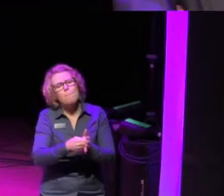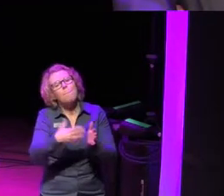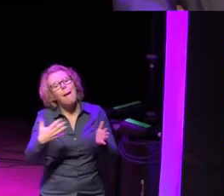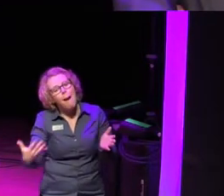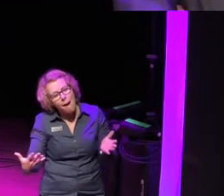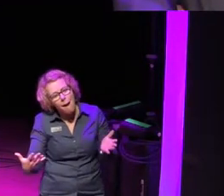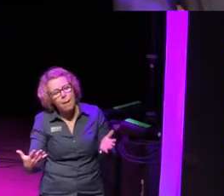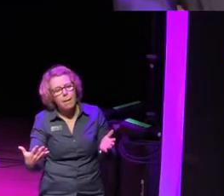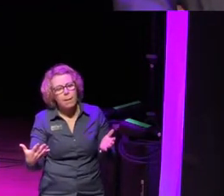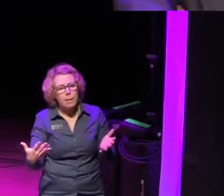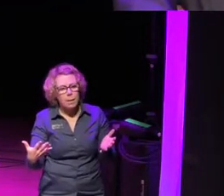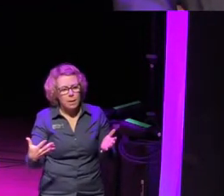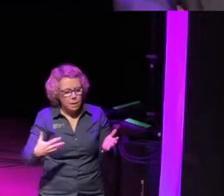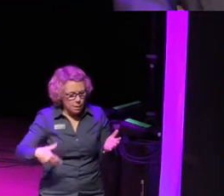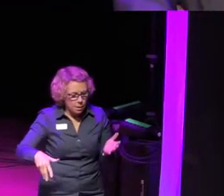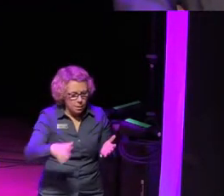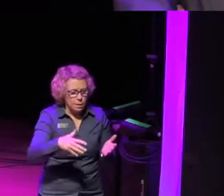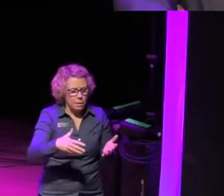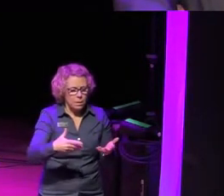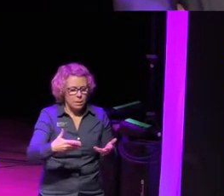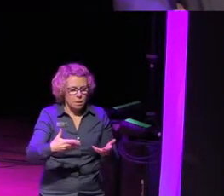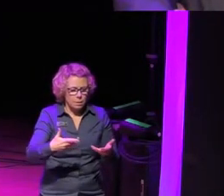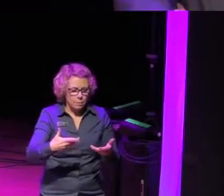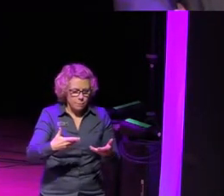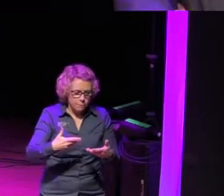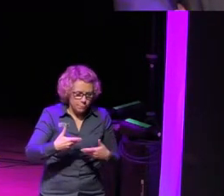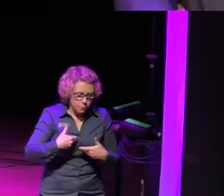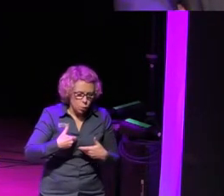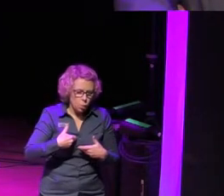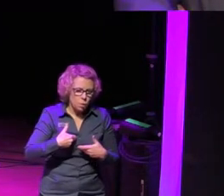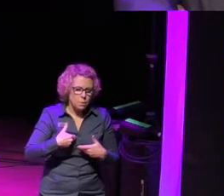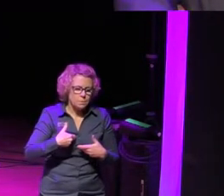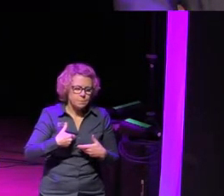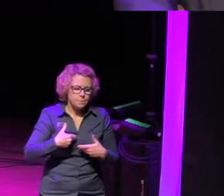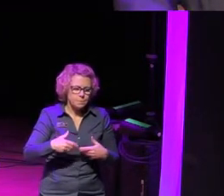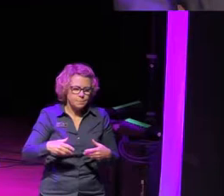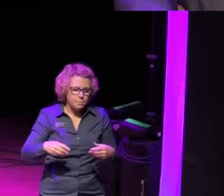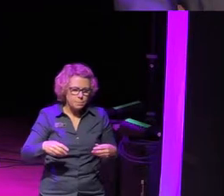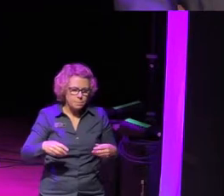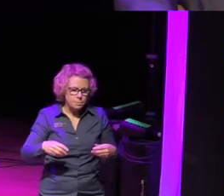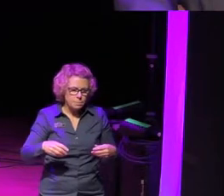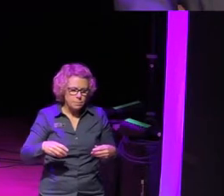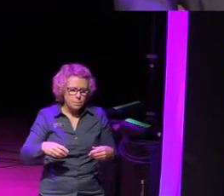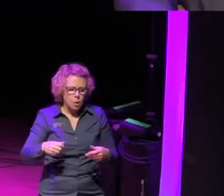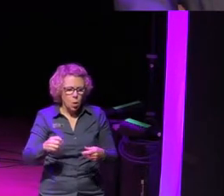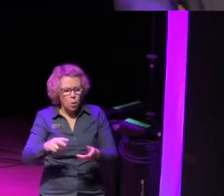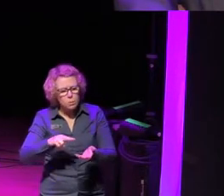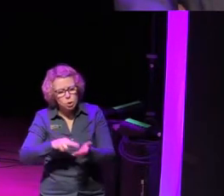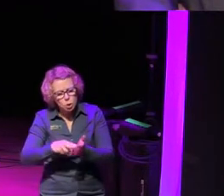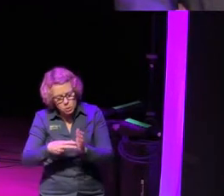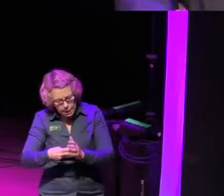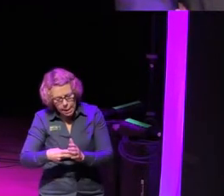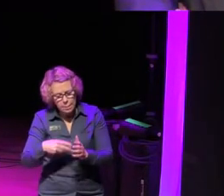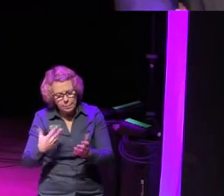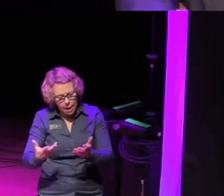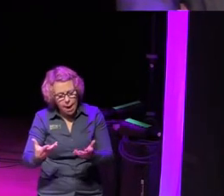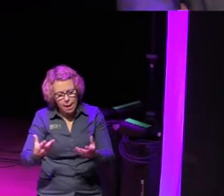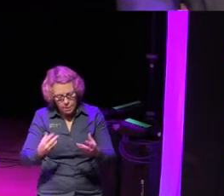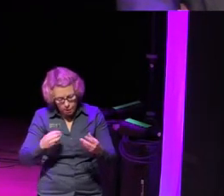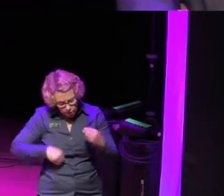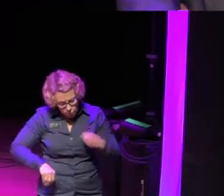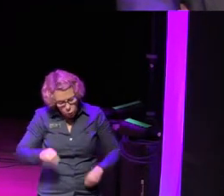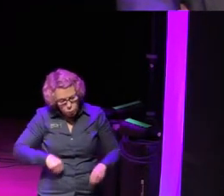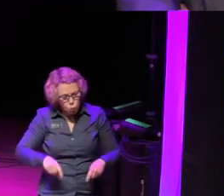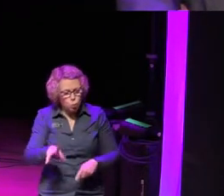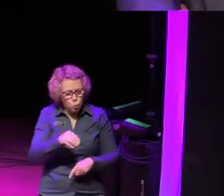corrupt government officials from a corrupt system in society. And we